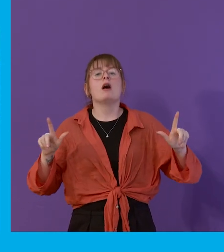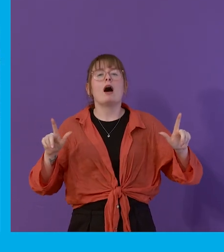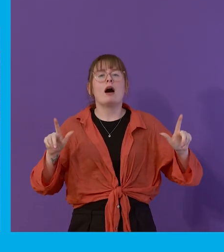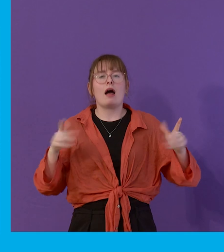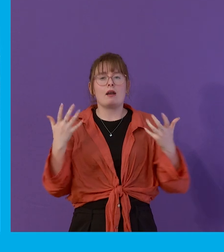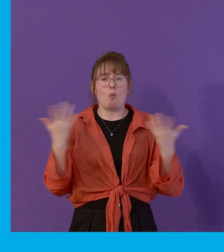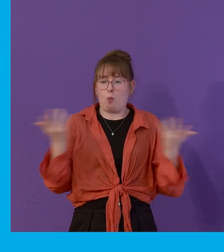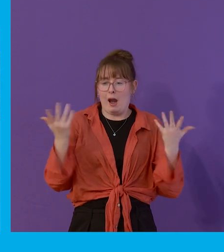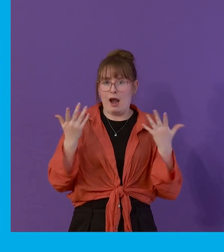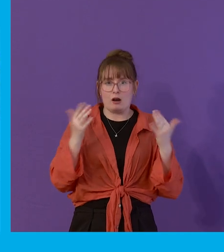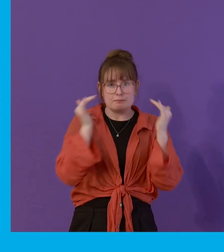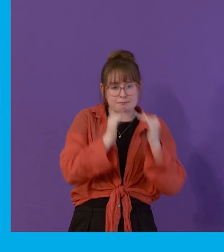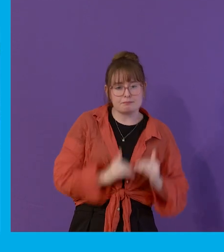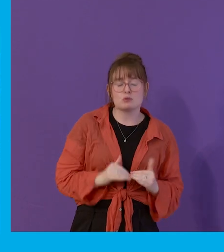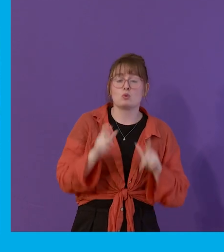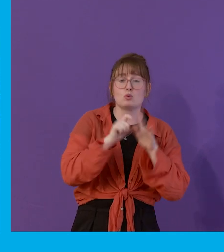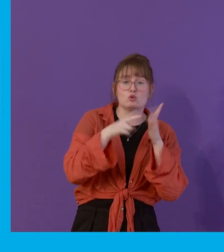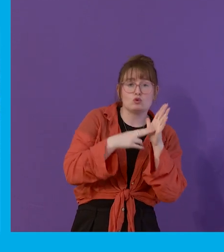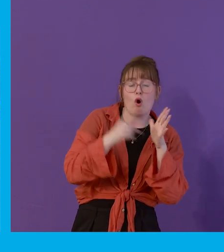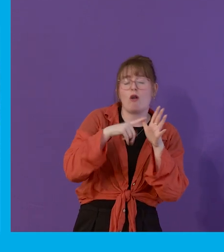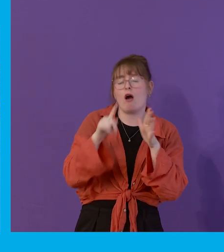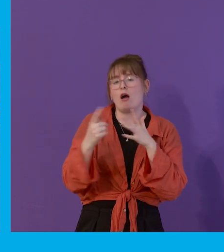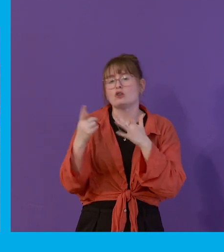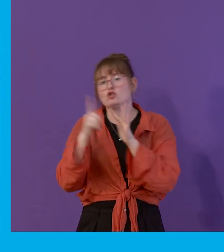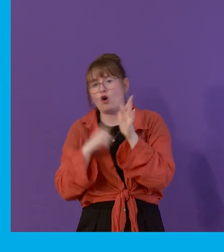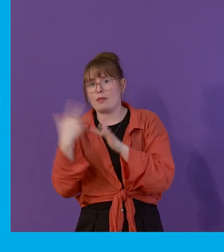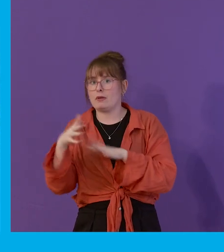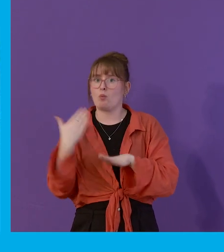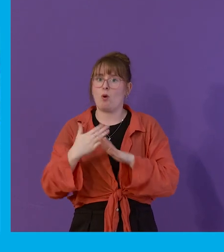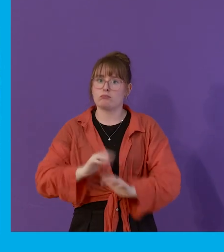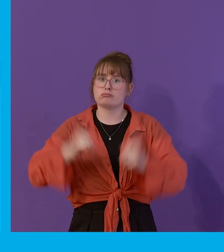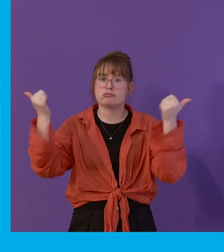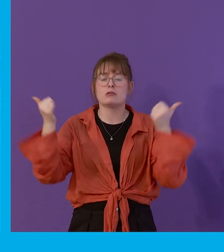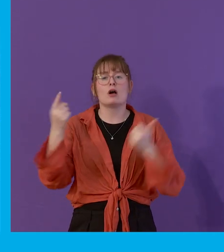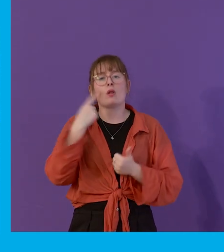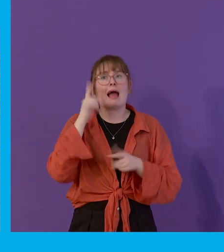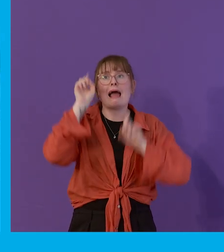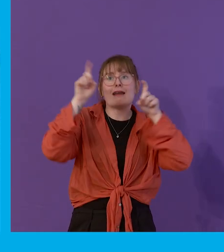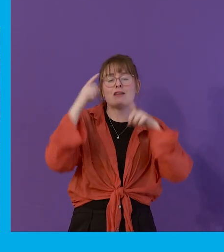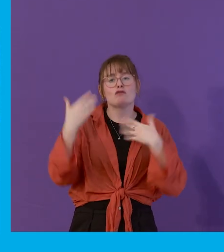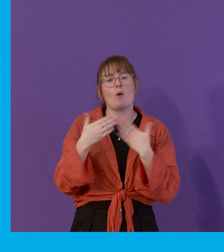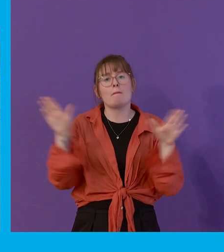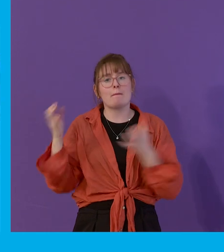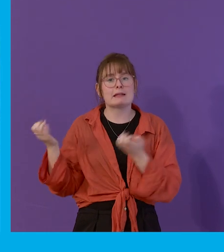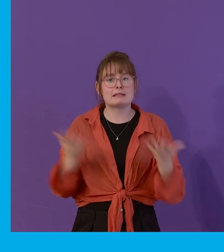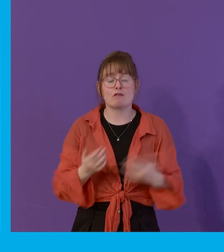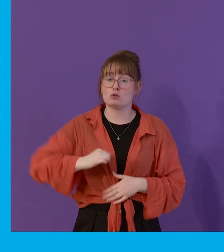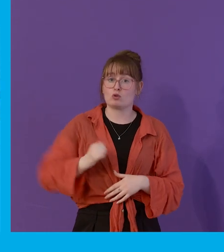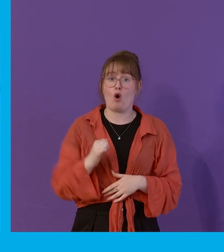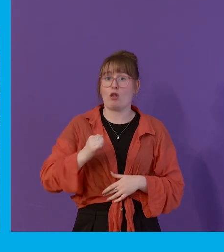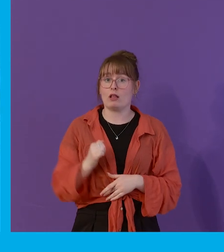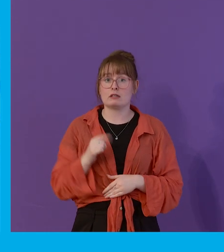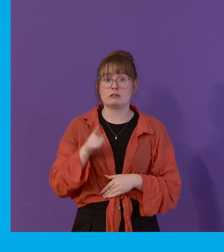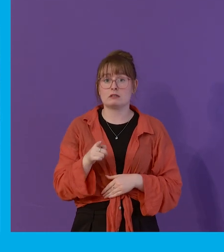both Jonathan and Donna have done amazing work in this space. But when you look at the role of innovation in public services, Scotland is awash